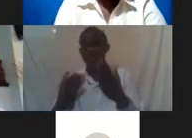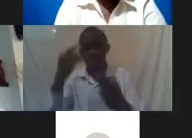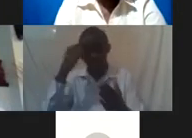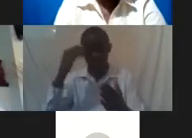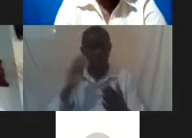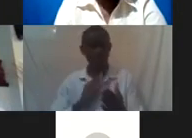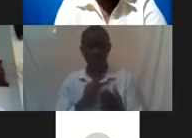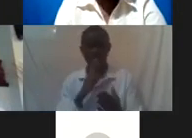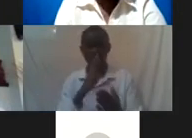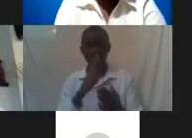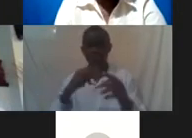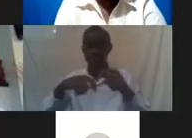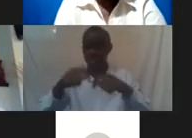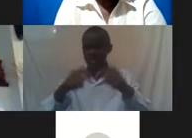subject